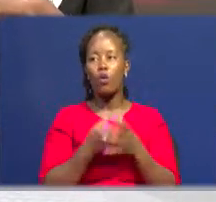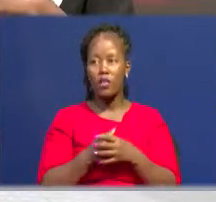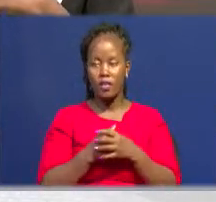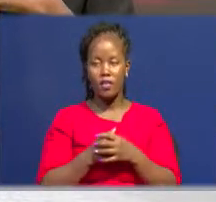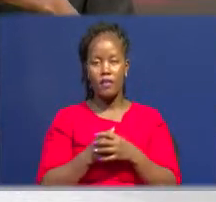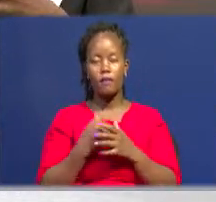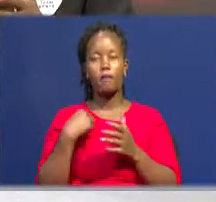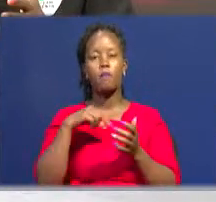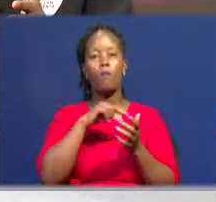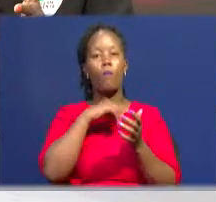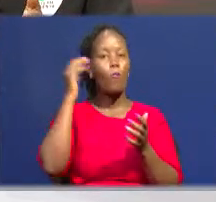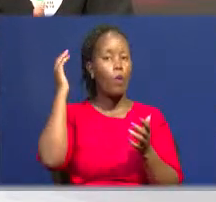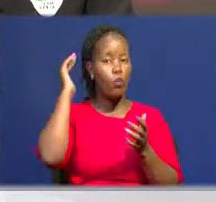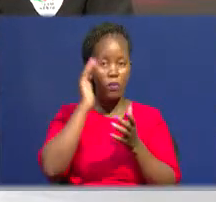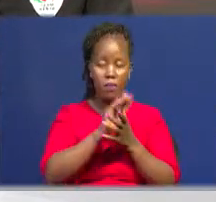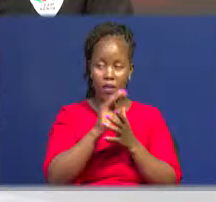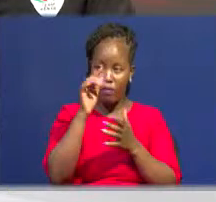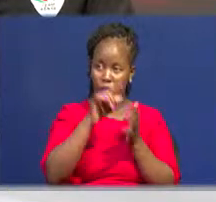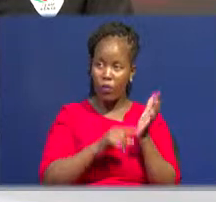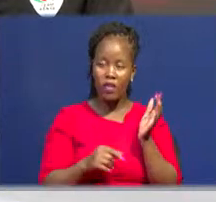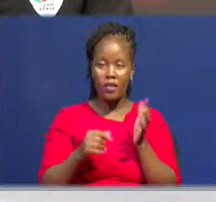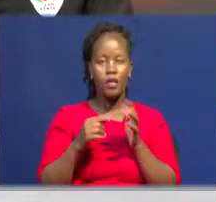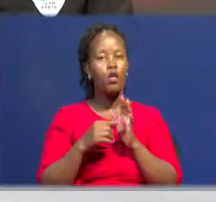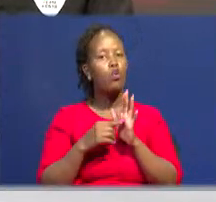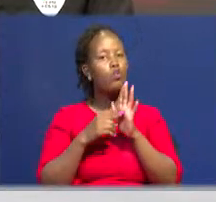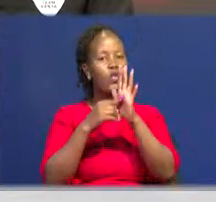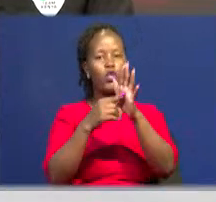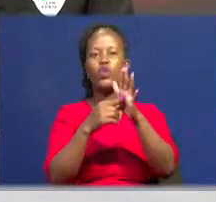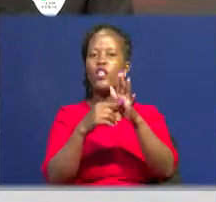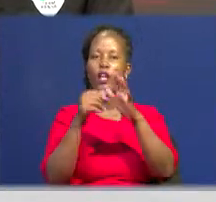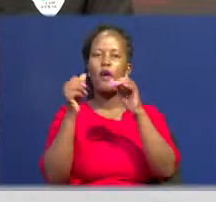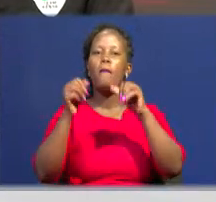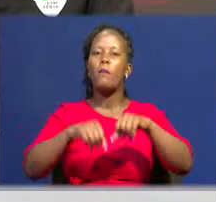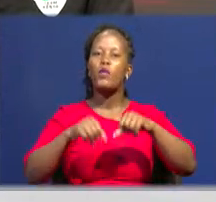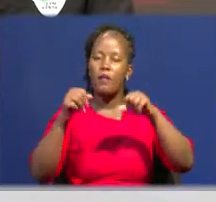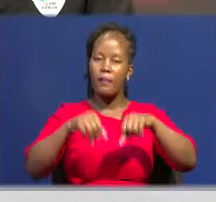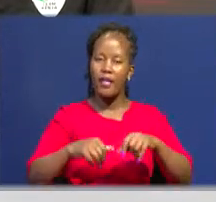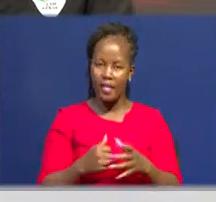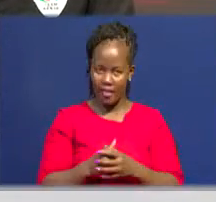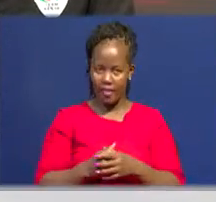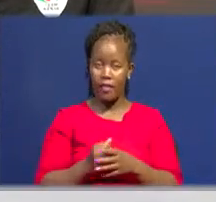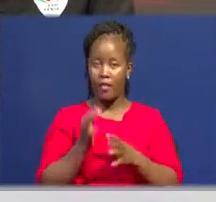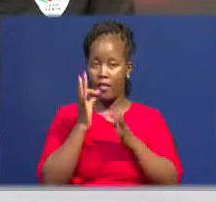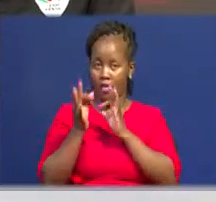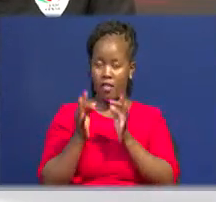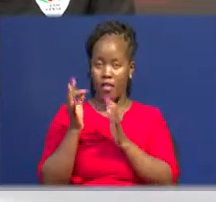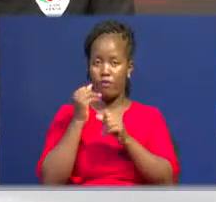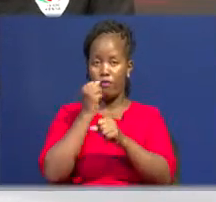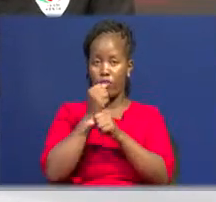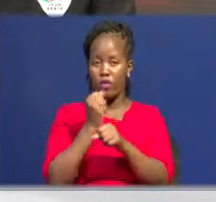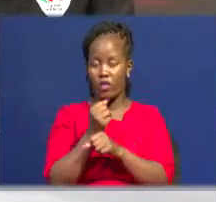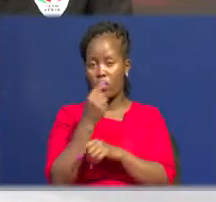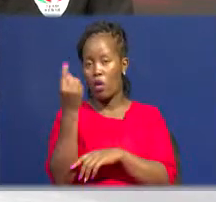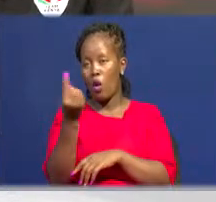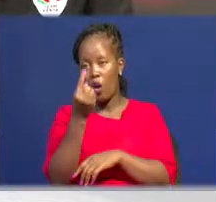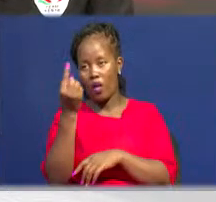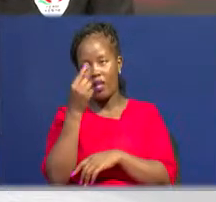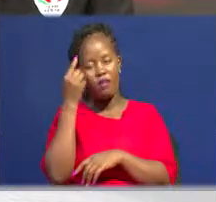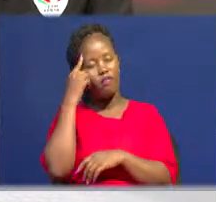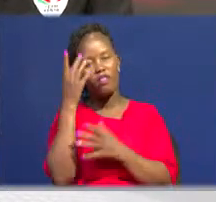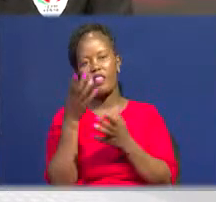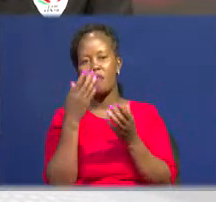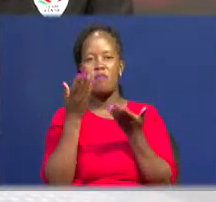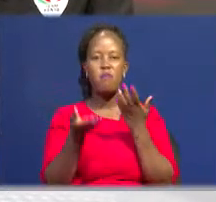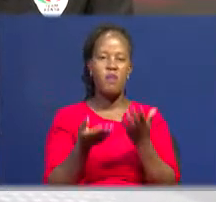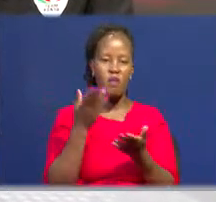we believe that we showed them the possibilities. So if they were only doing handball, for instance, and